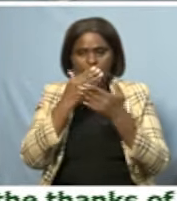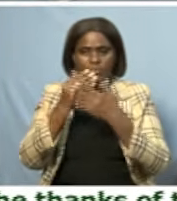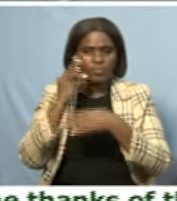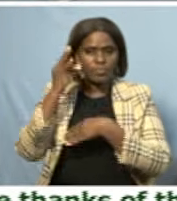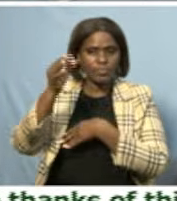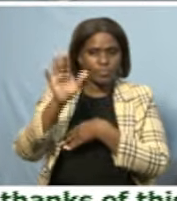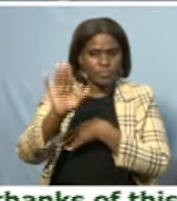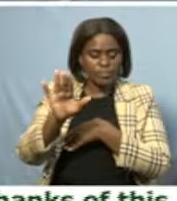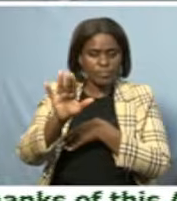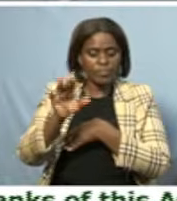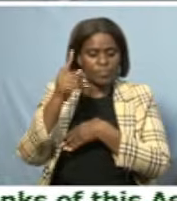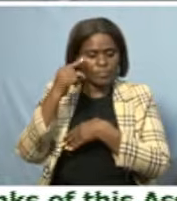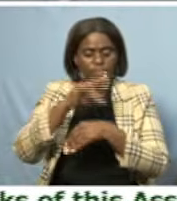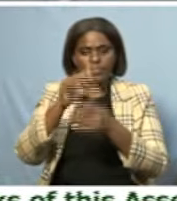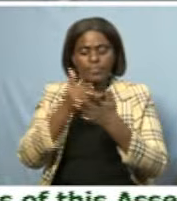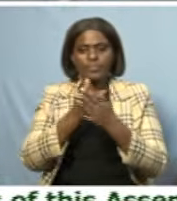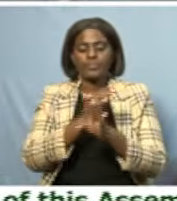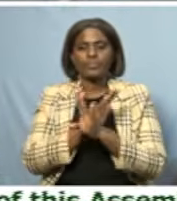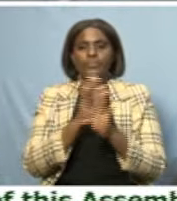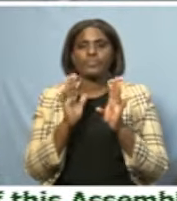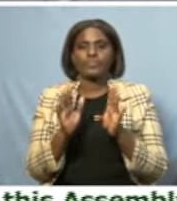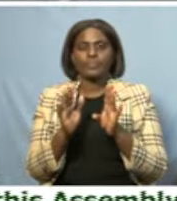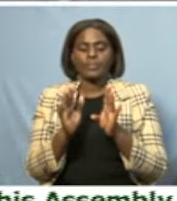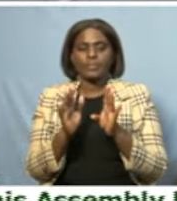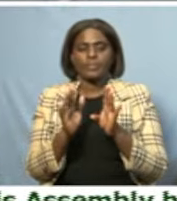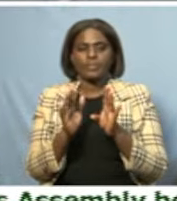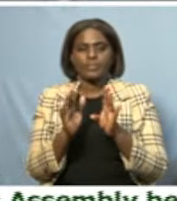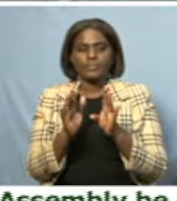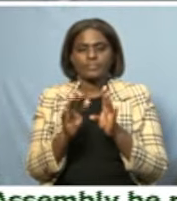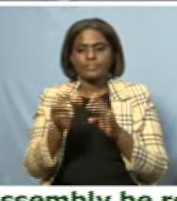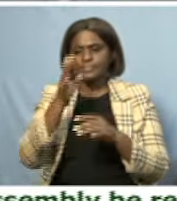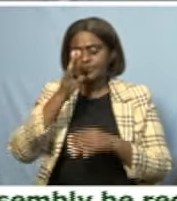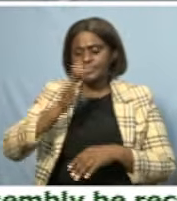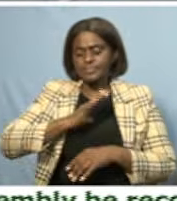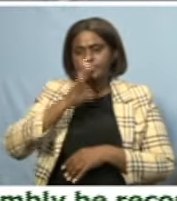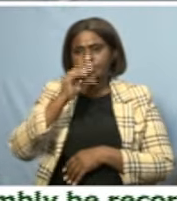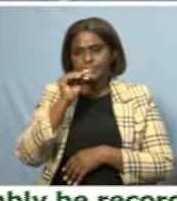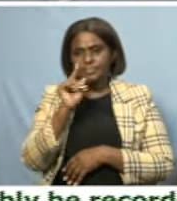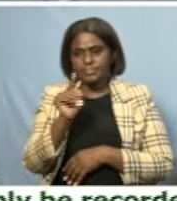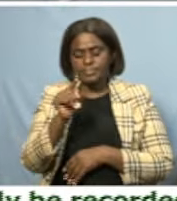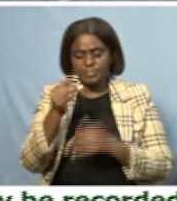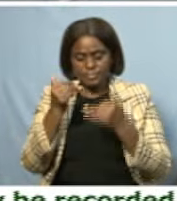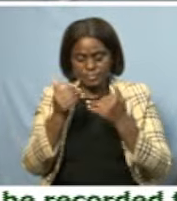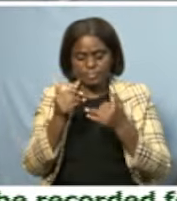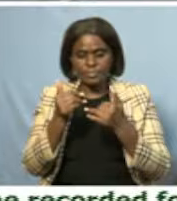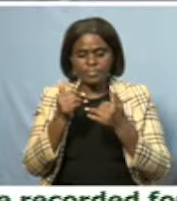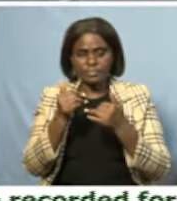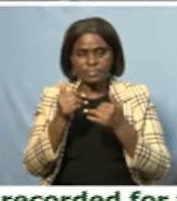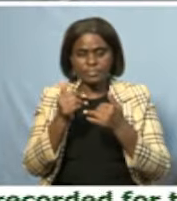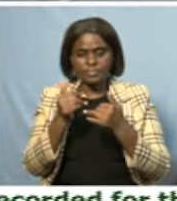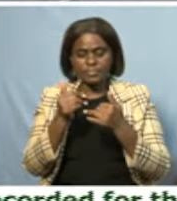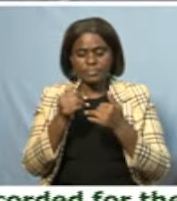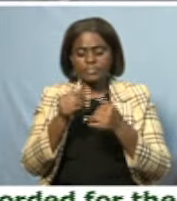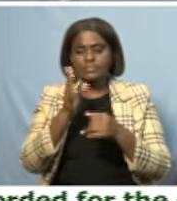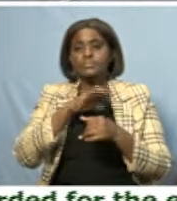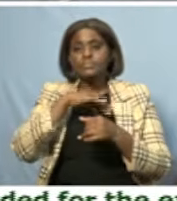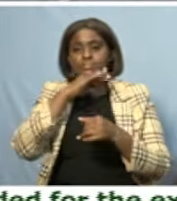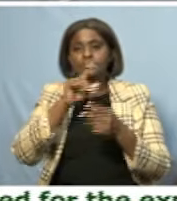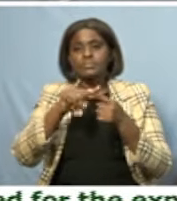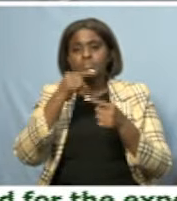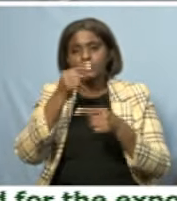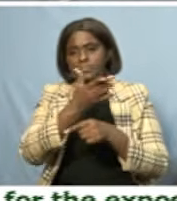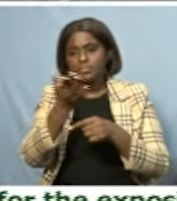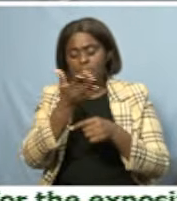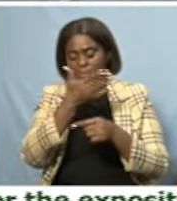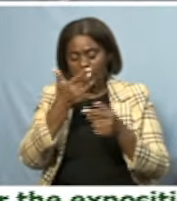future for all Zambians. Madam Speaker, it is sufficing to say